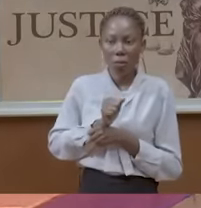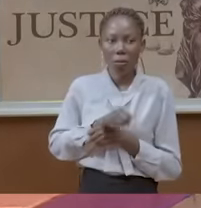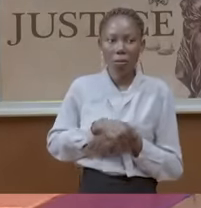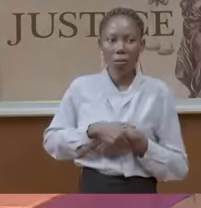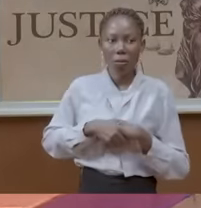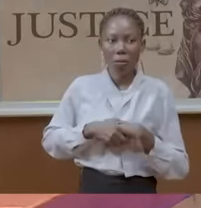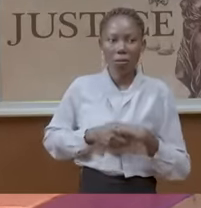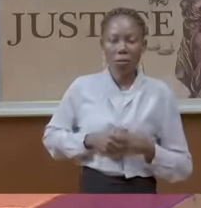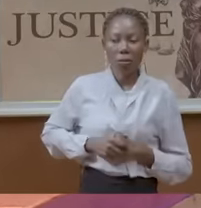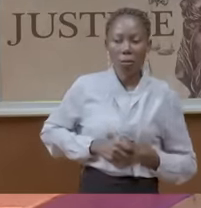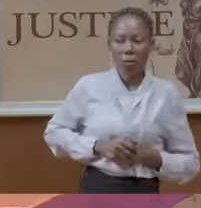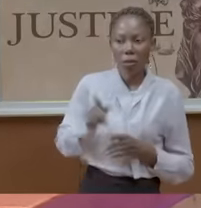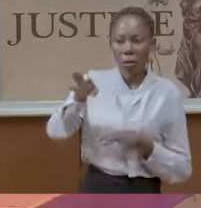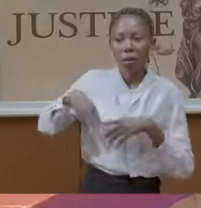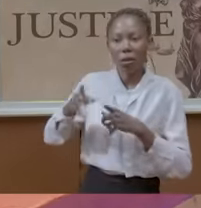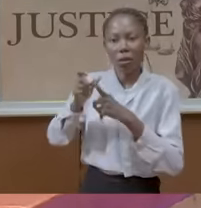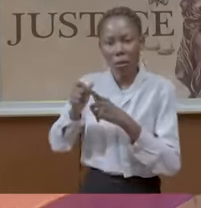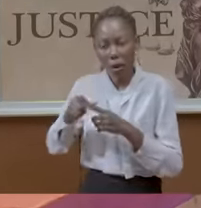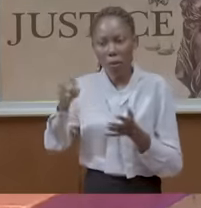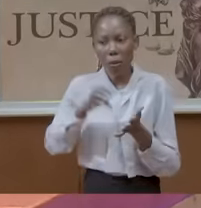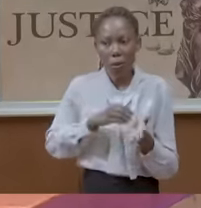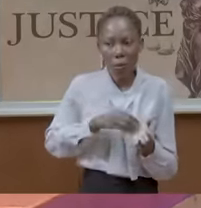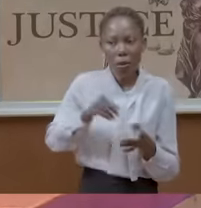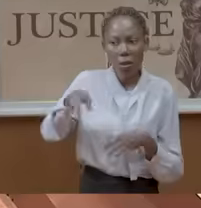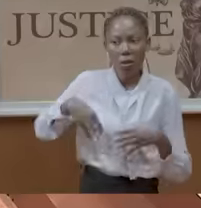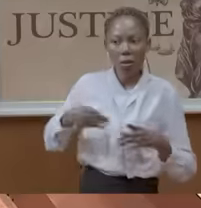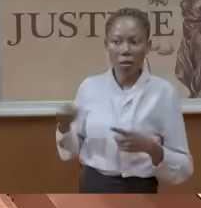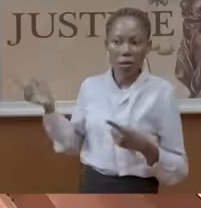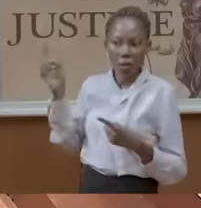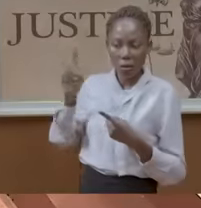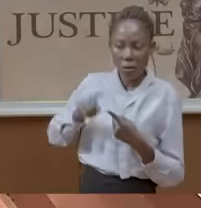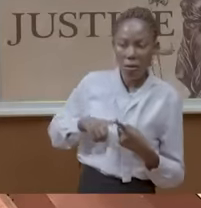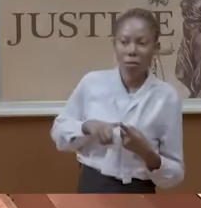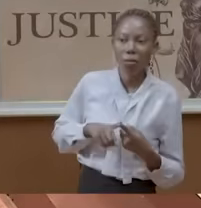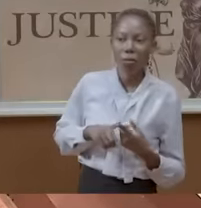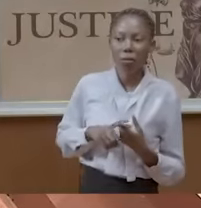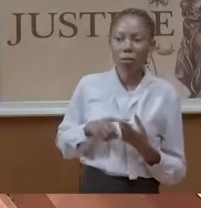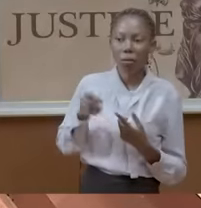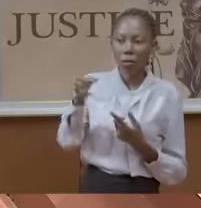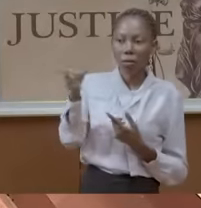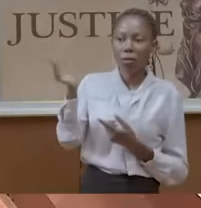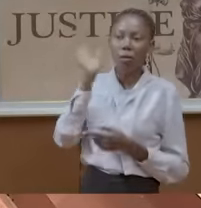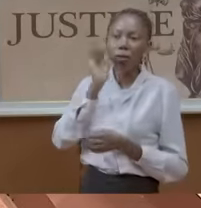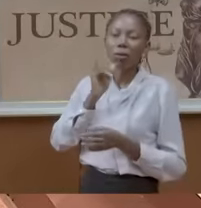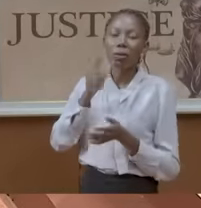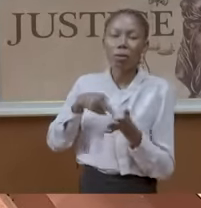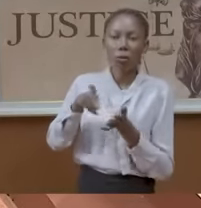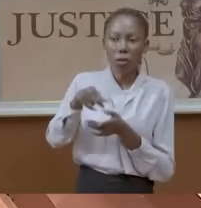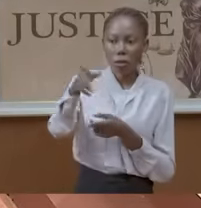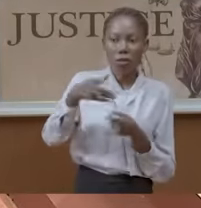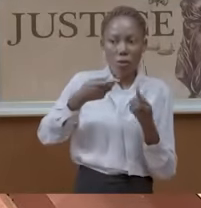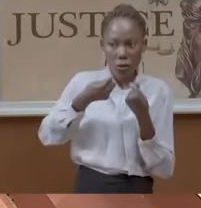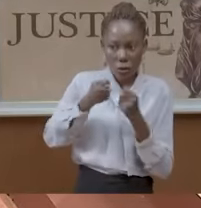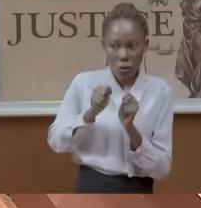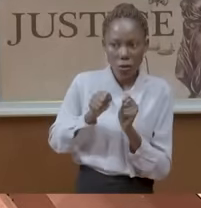anybody who knew me knows. Okay. Selling rice, selling popo all my life until it was... If okay, so you at, will not pay you've always